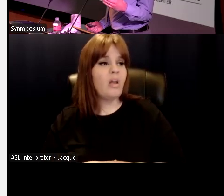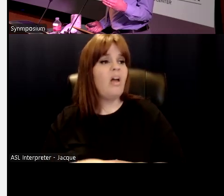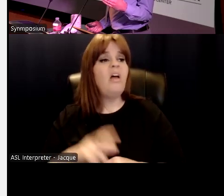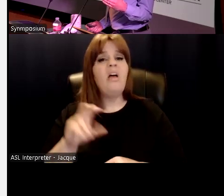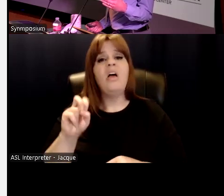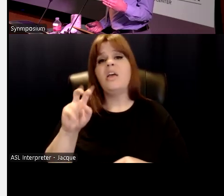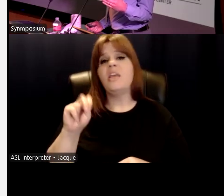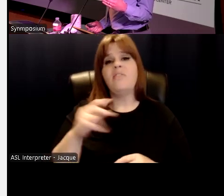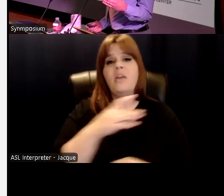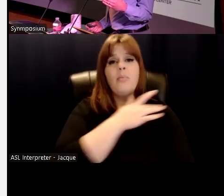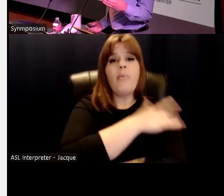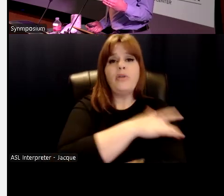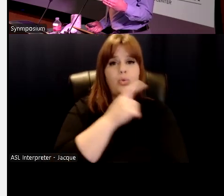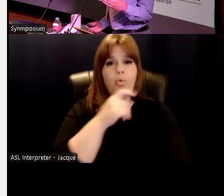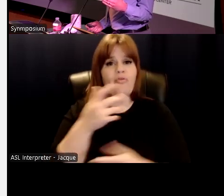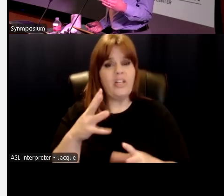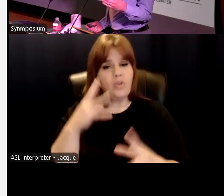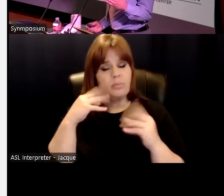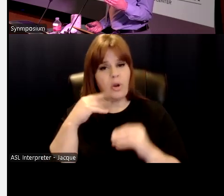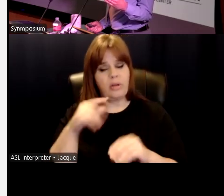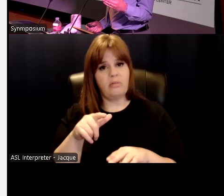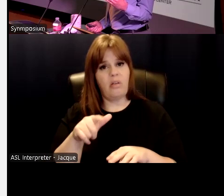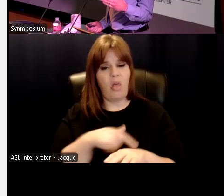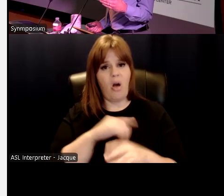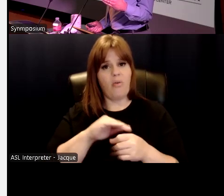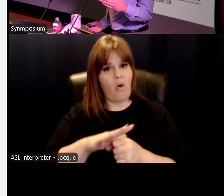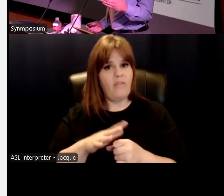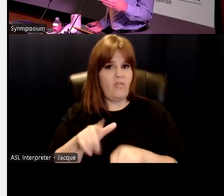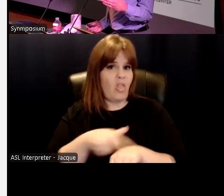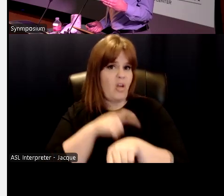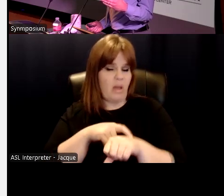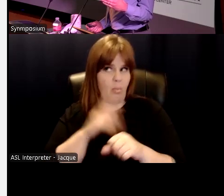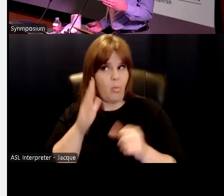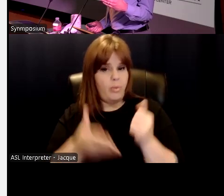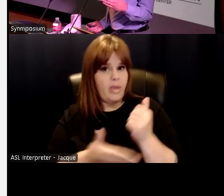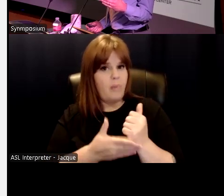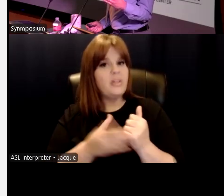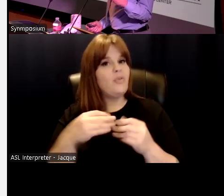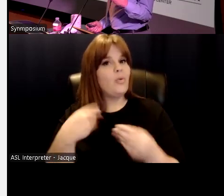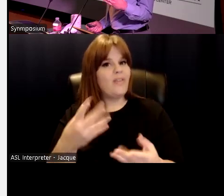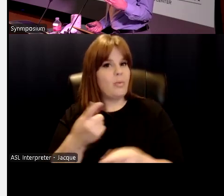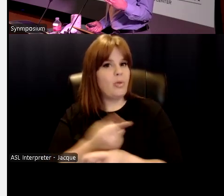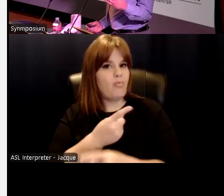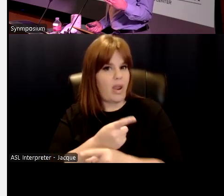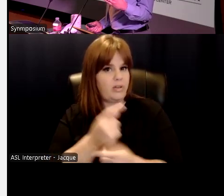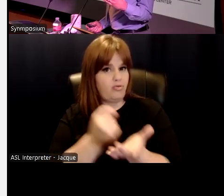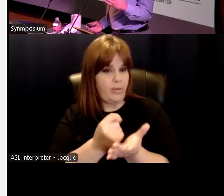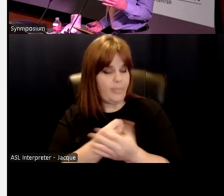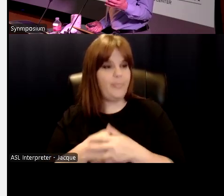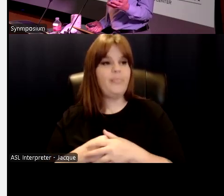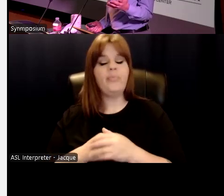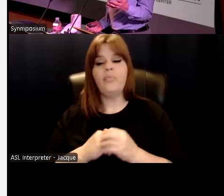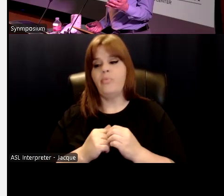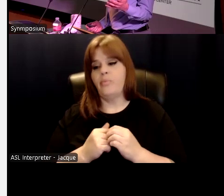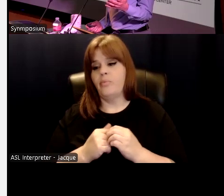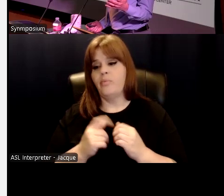who've had long COVID for a long time often will be helped if you give them the right treatments. So, and then there is, on